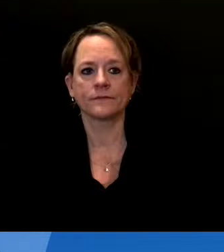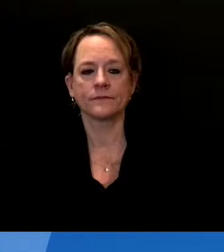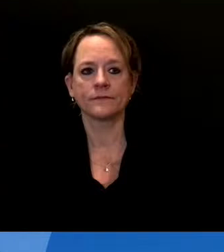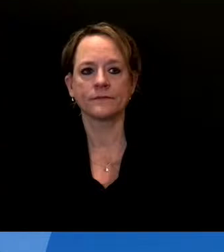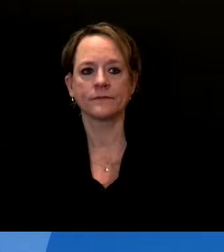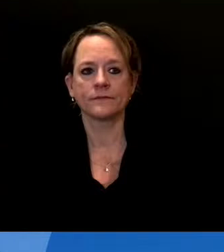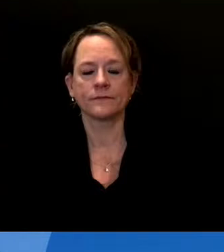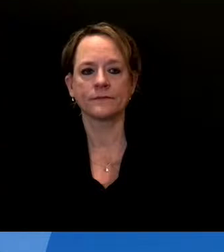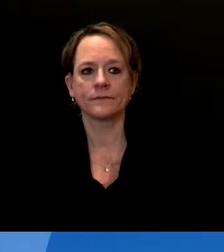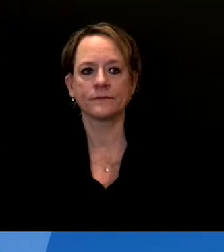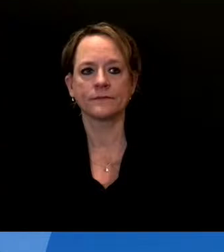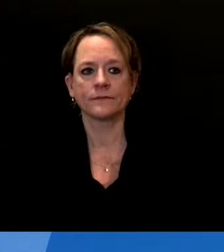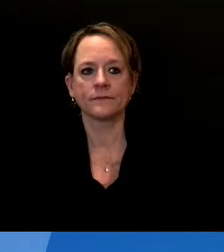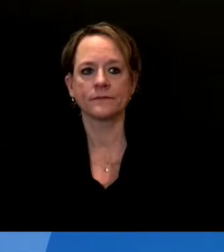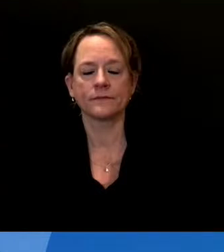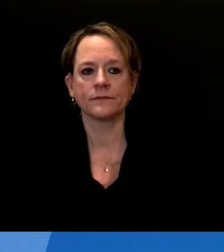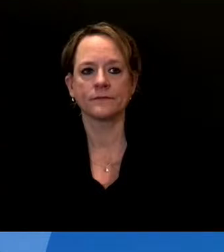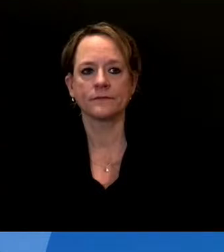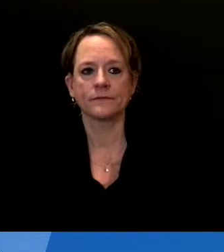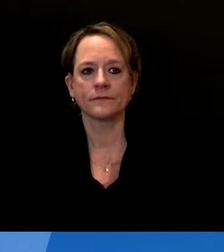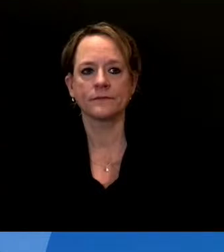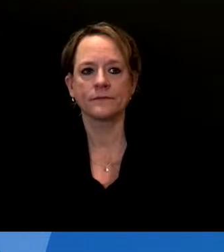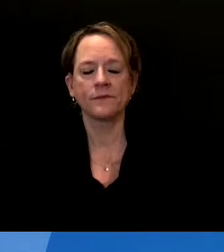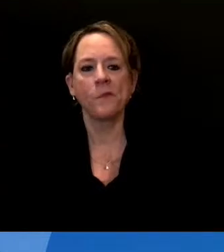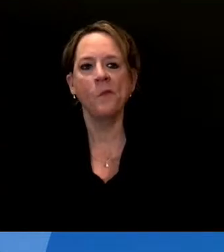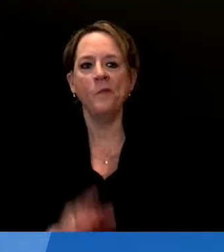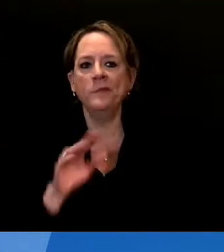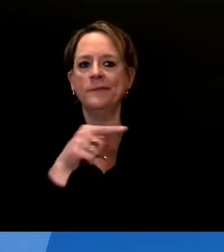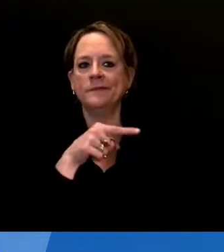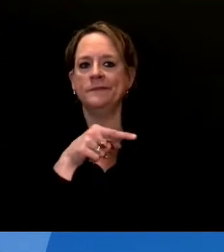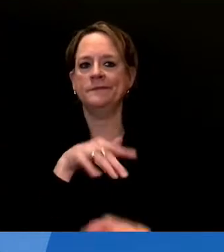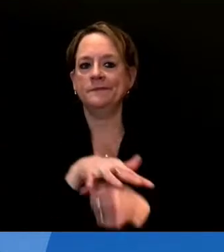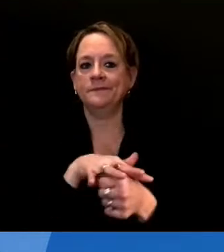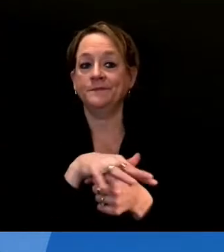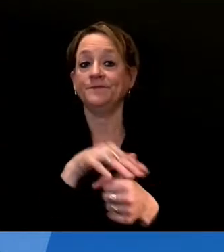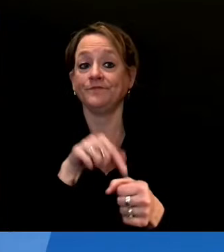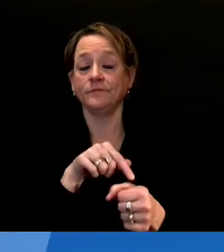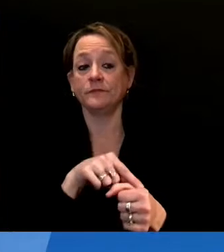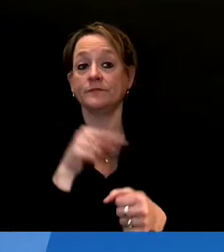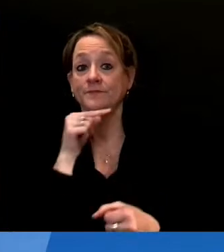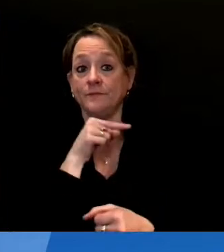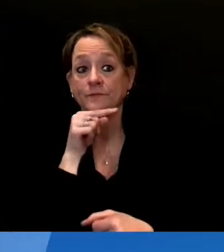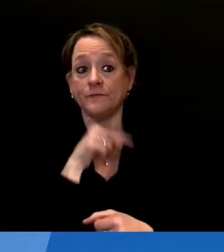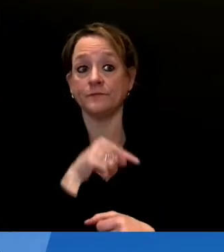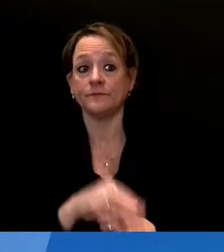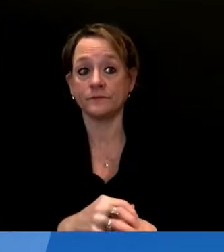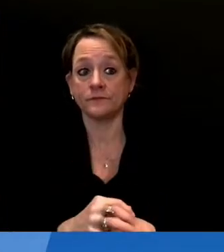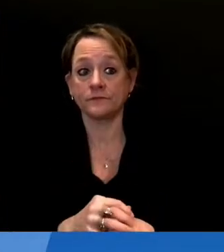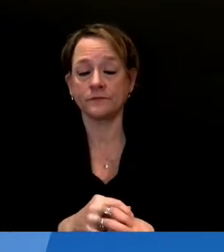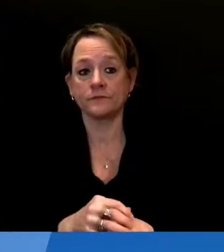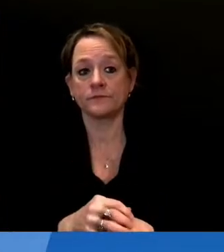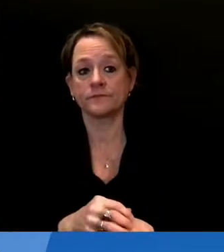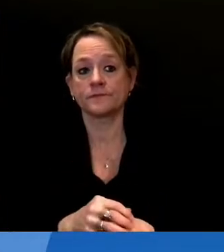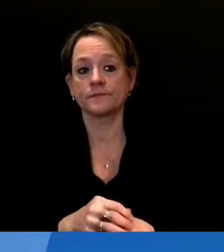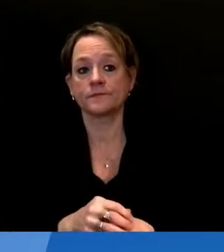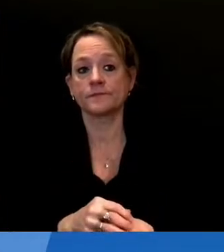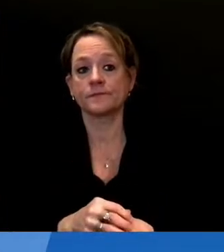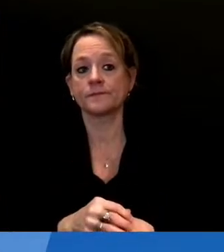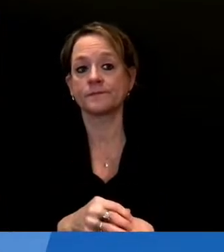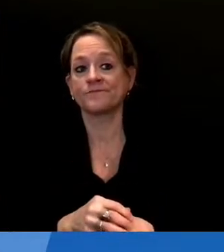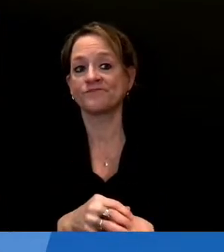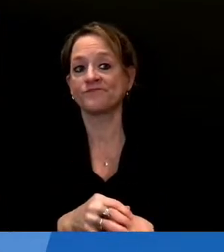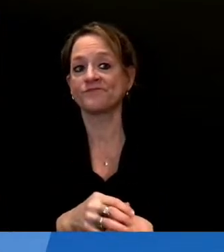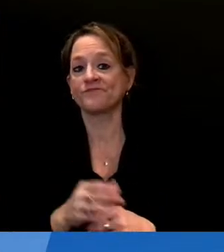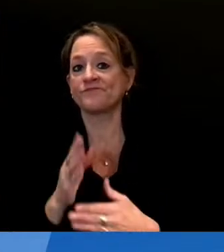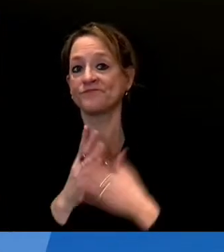they've gone through a large distribution of KN95 masks, but other communities in the surrounding